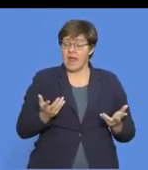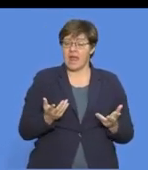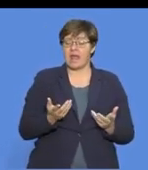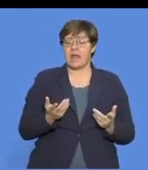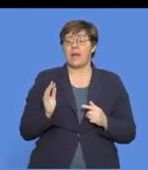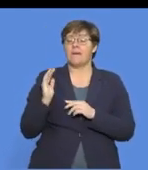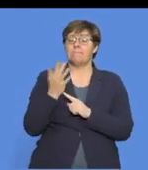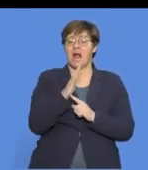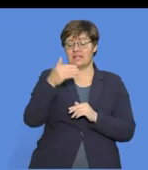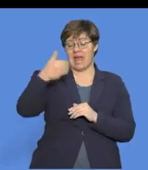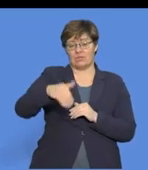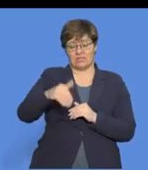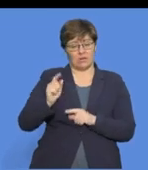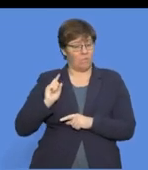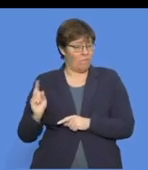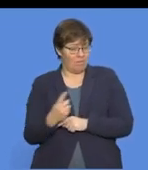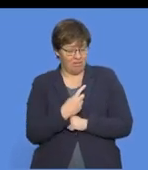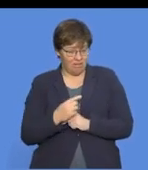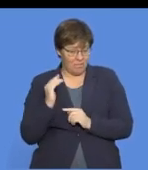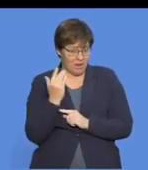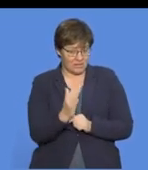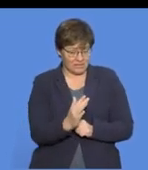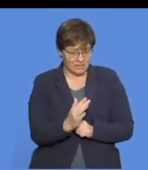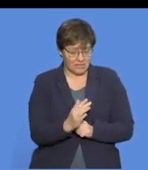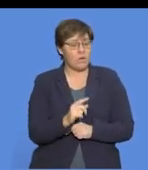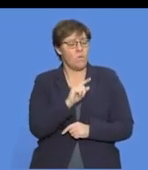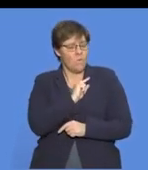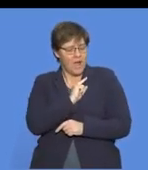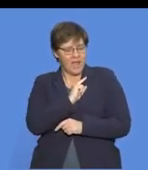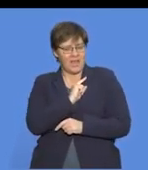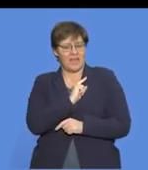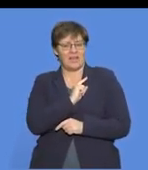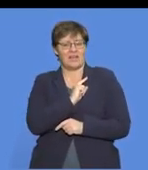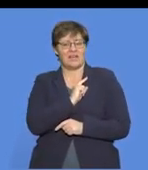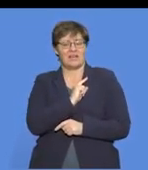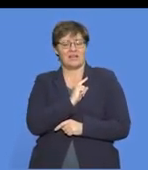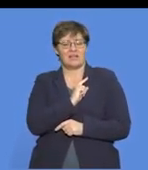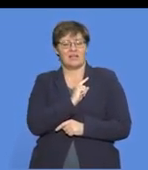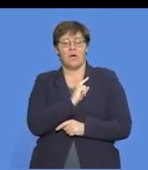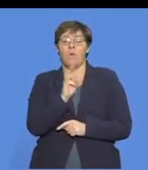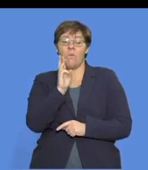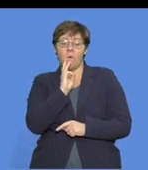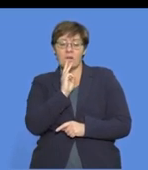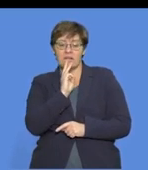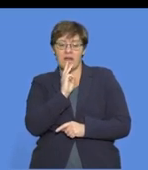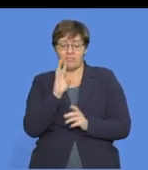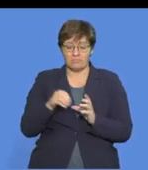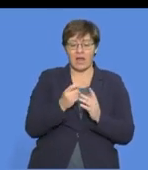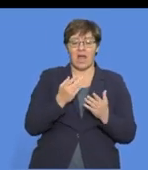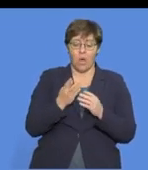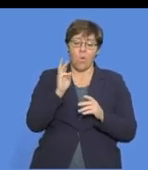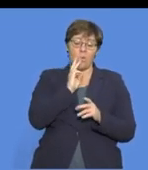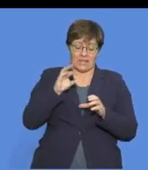plant parts to protect and keep in water.